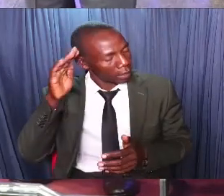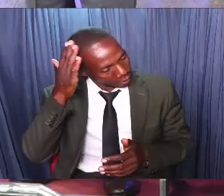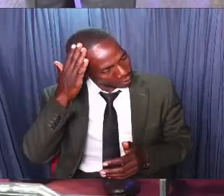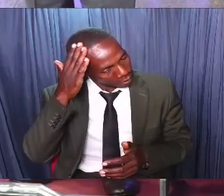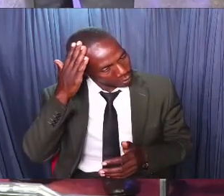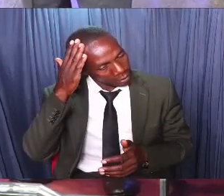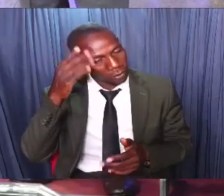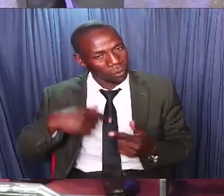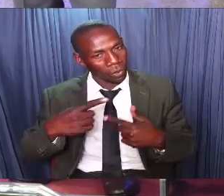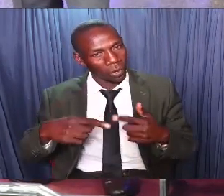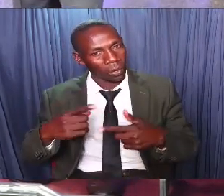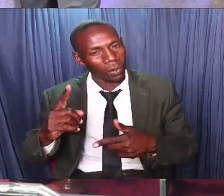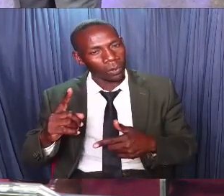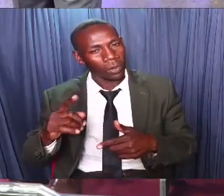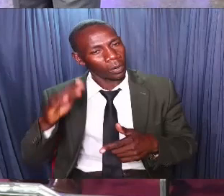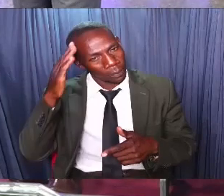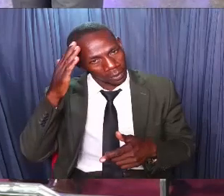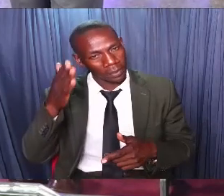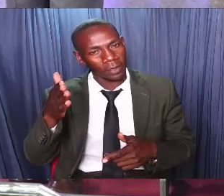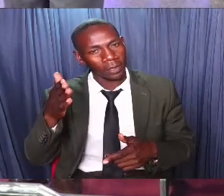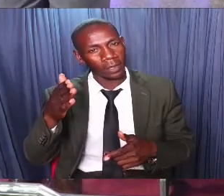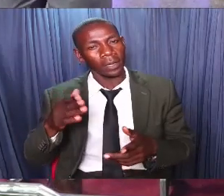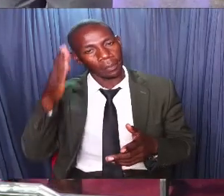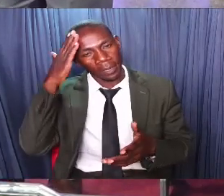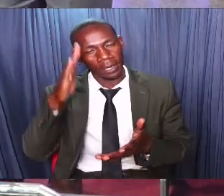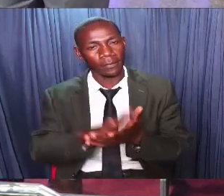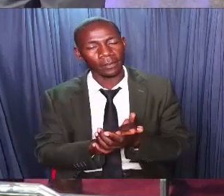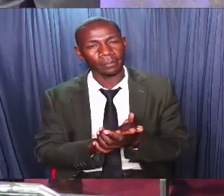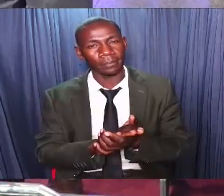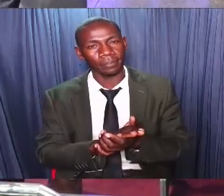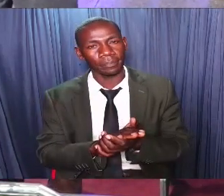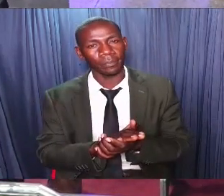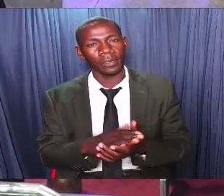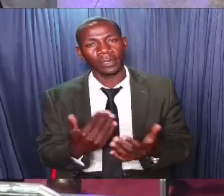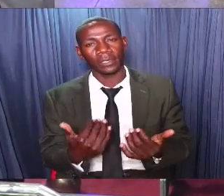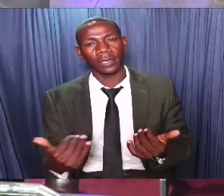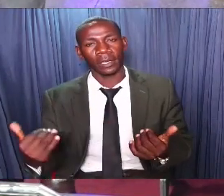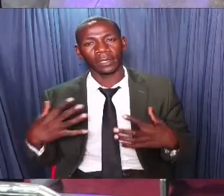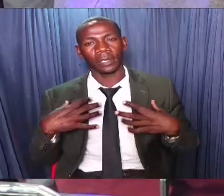Obeying. Enenda. Go thy way. Akatii. He obeyed. Akaamini. And believed. Mwana